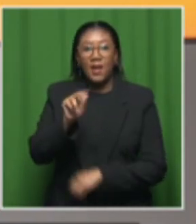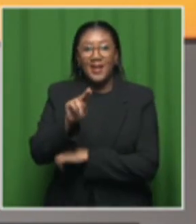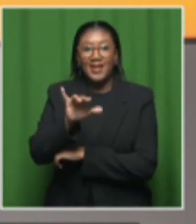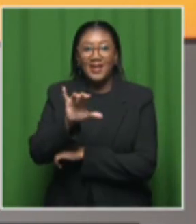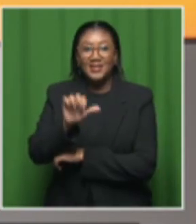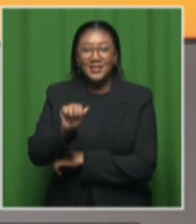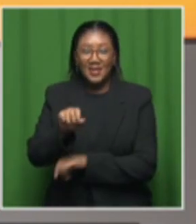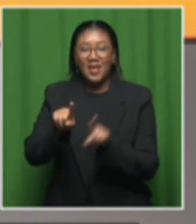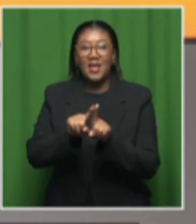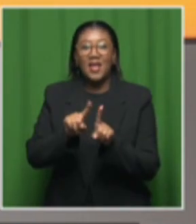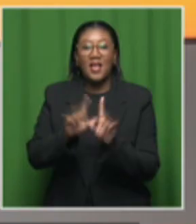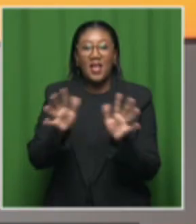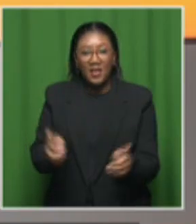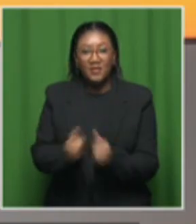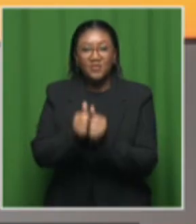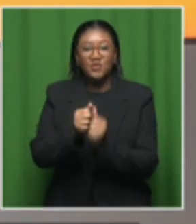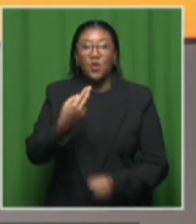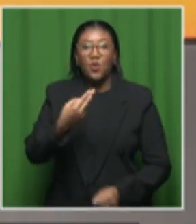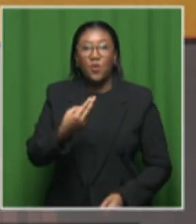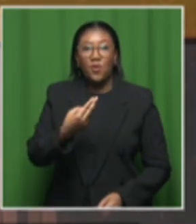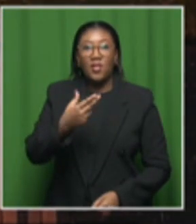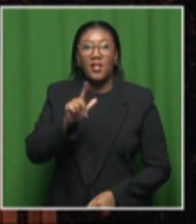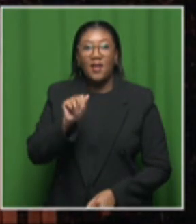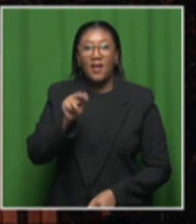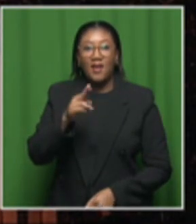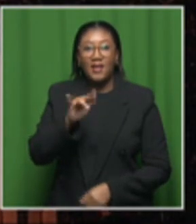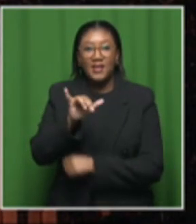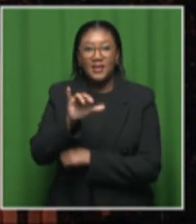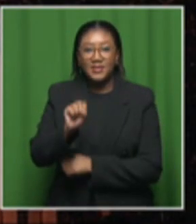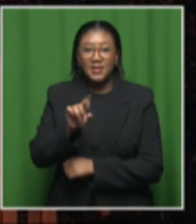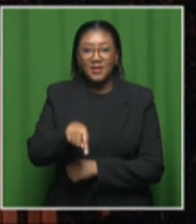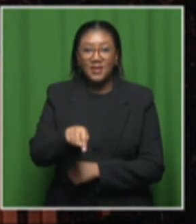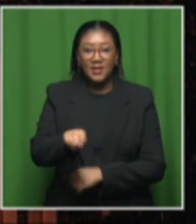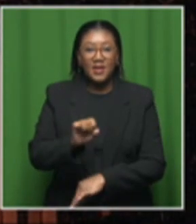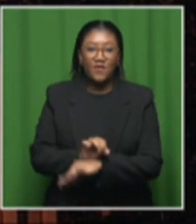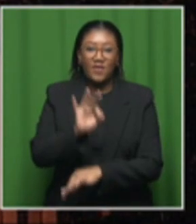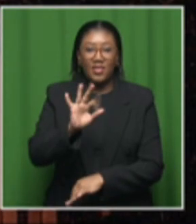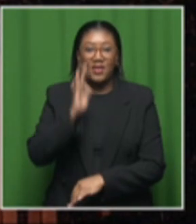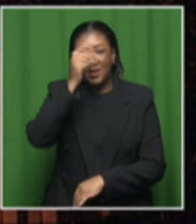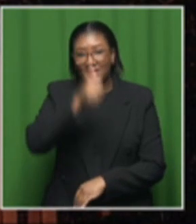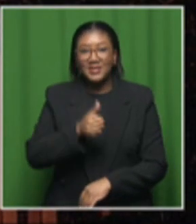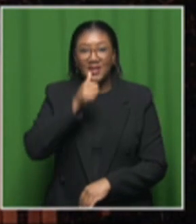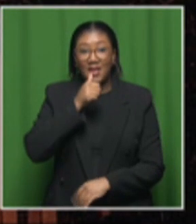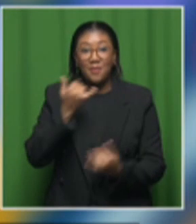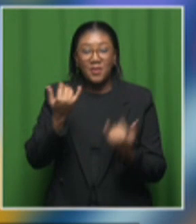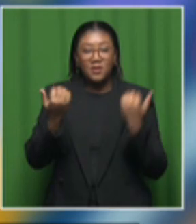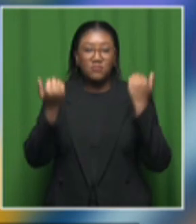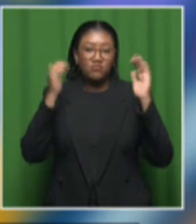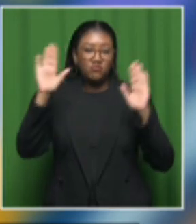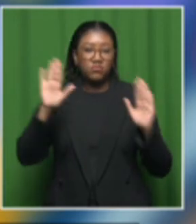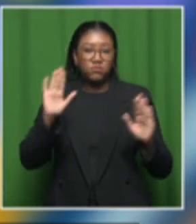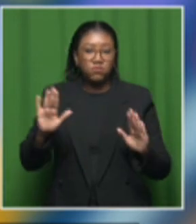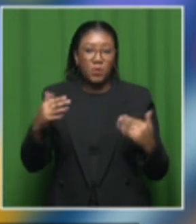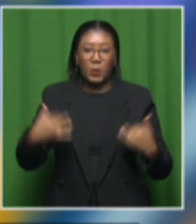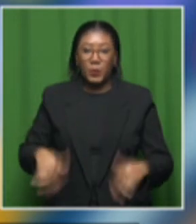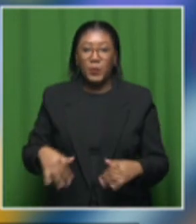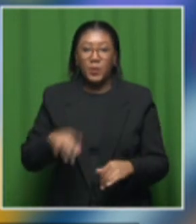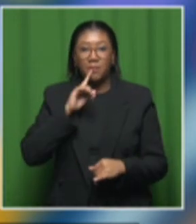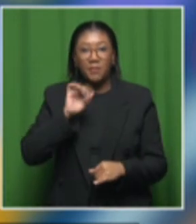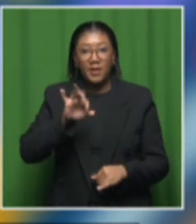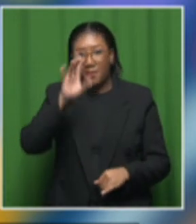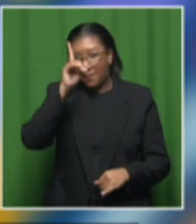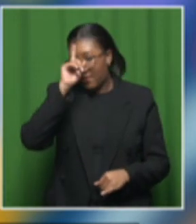Dr Esther Mahlangu. It's all happening on the 13th of April. So this exhibition really convenes an intergenerational dialogue between the iconic artists